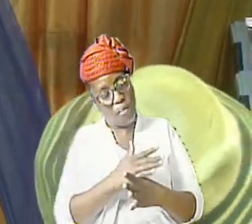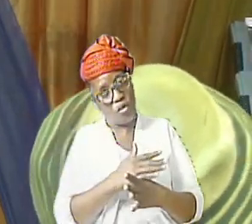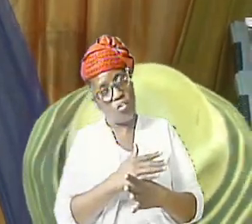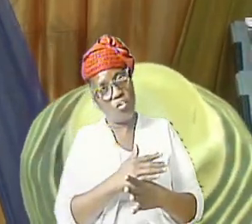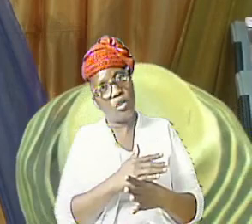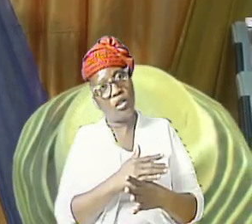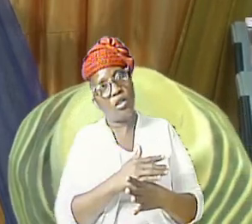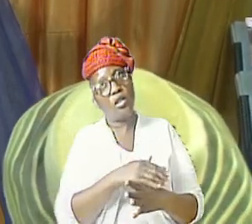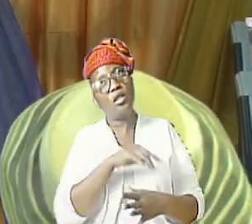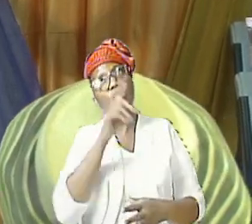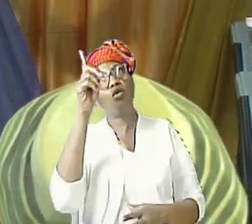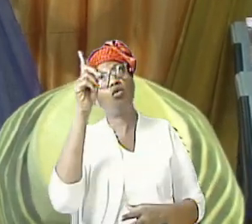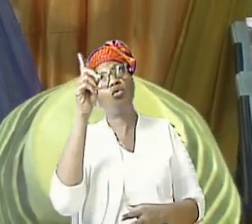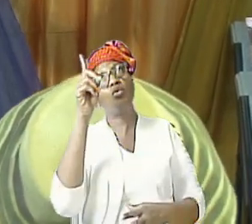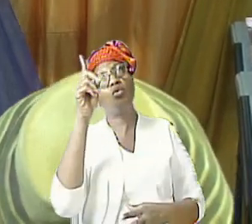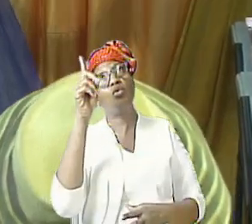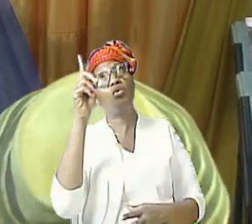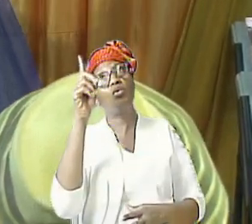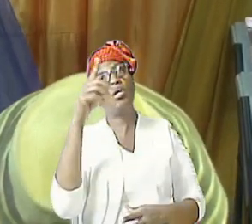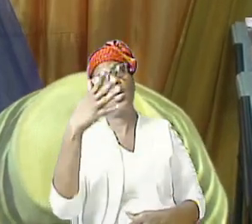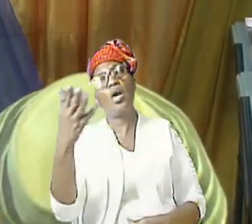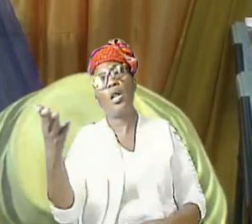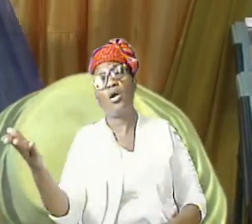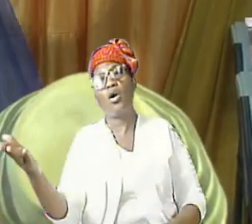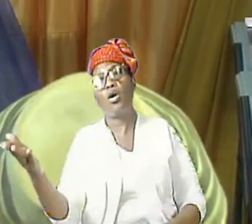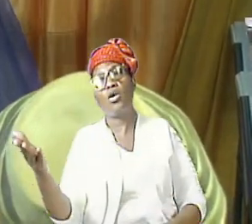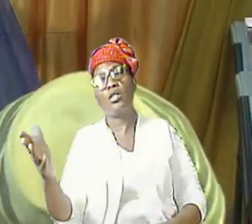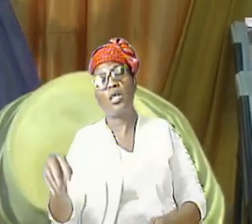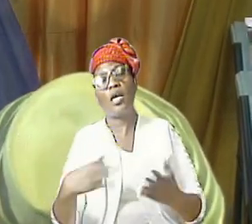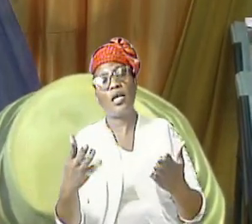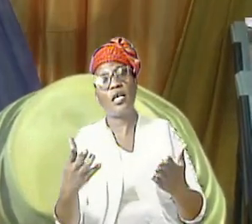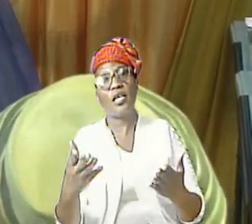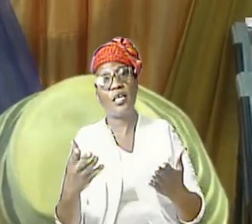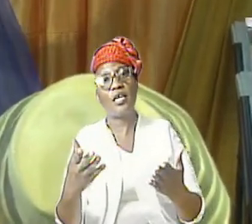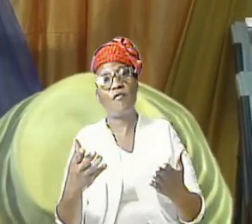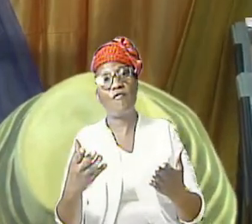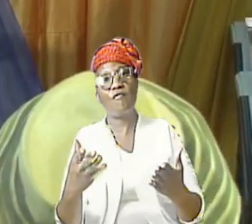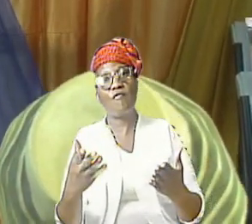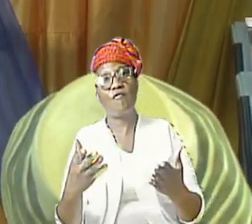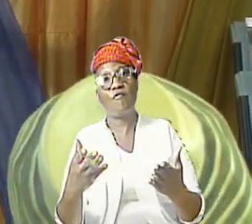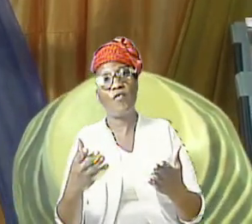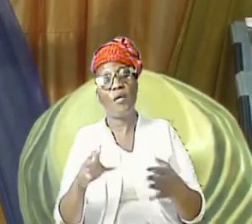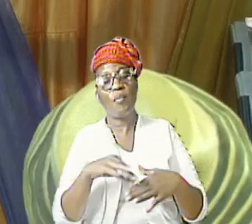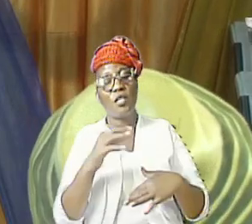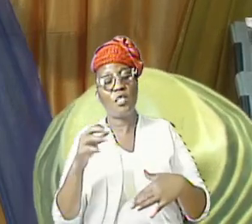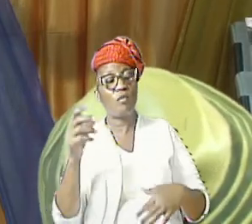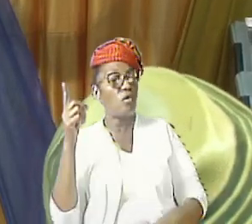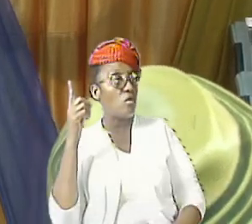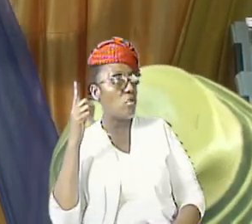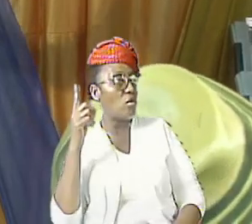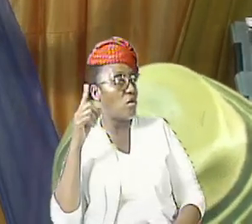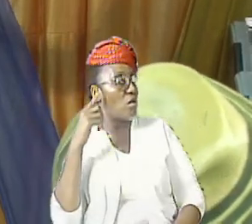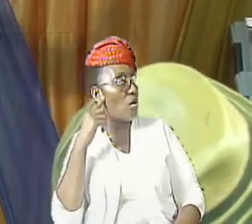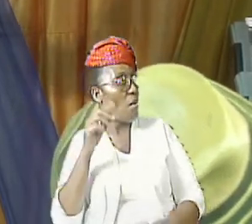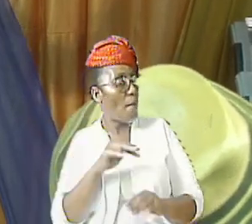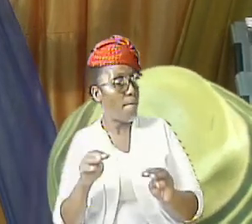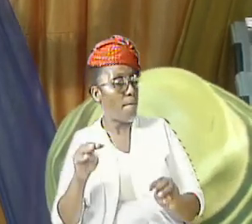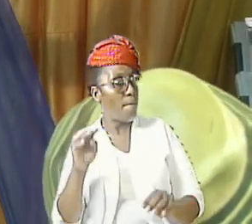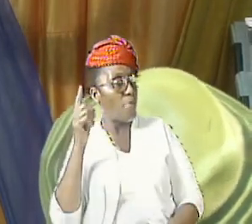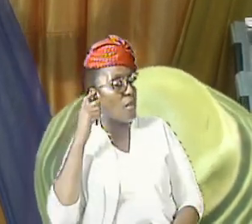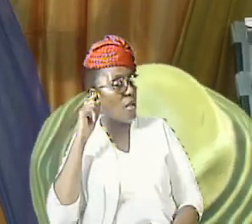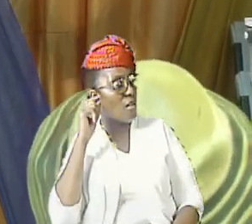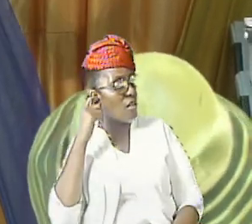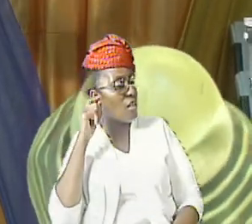that you'd unctionize him. Grant him freedom of speech, mighty God. Unclog our spiritual ears and help us to